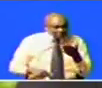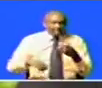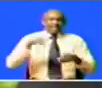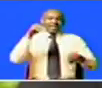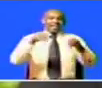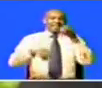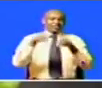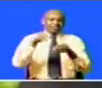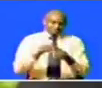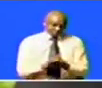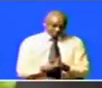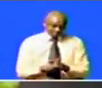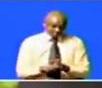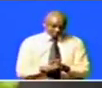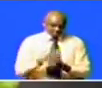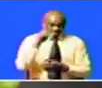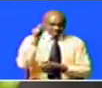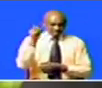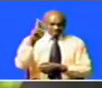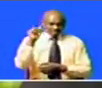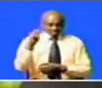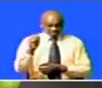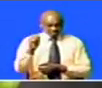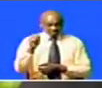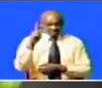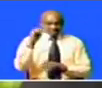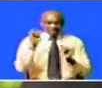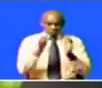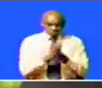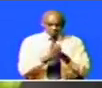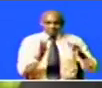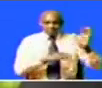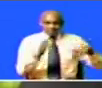fresh presidential election. Dan Kanhemba, KTN News at the Bomas of Kenya.